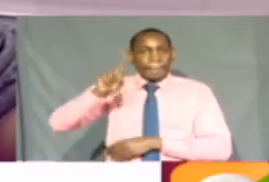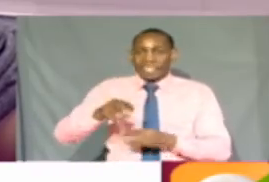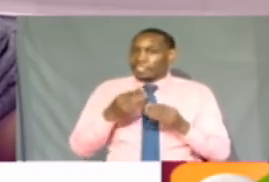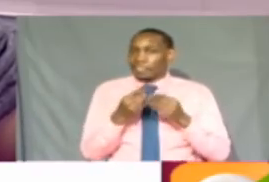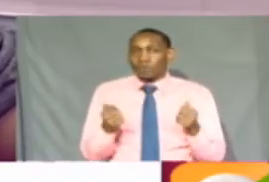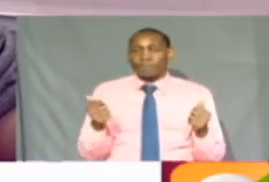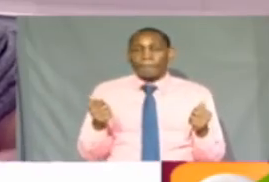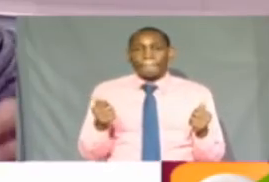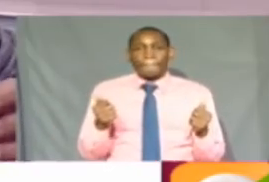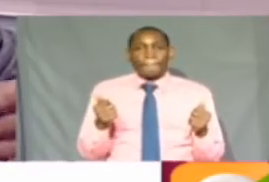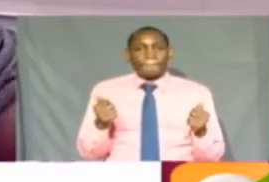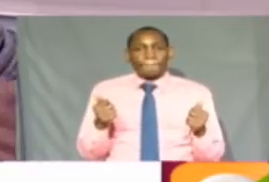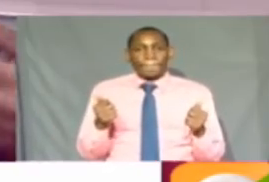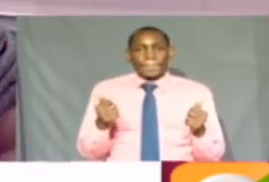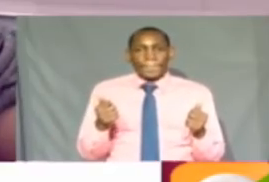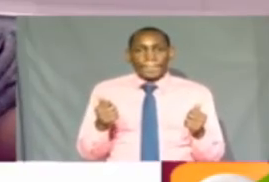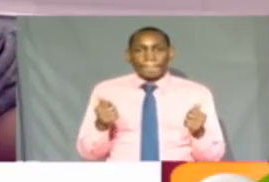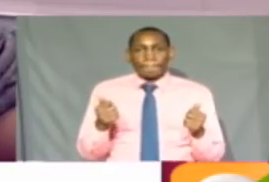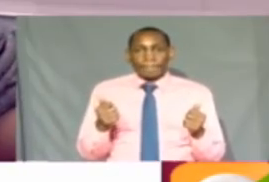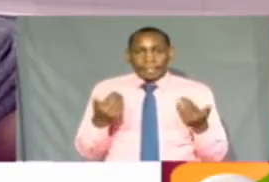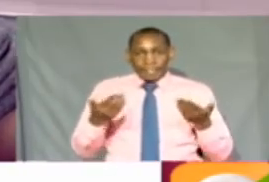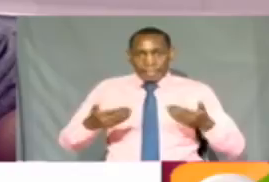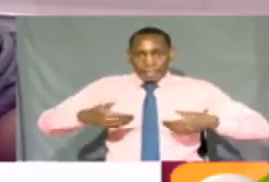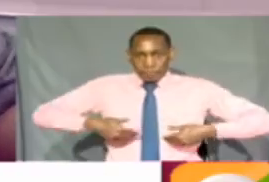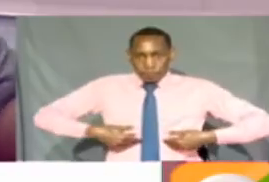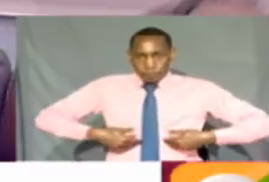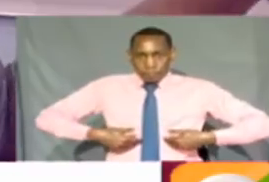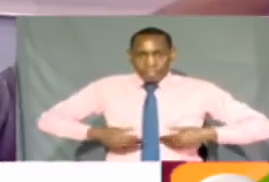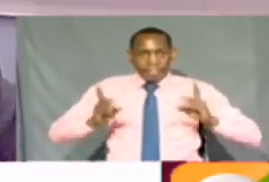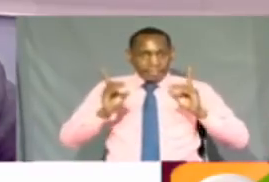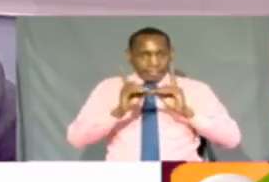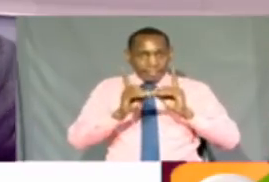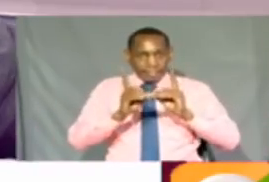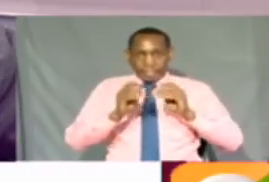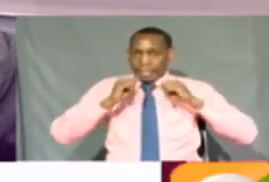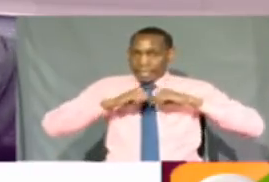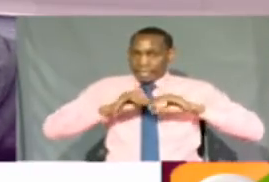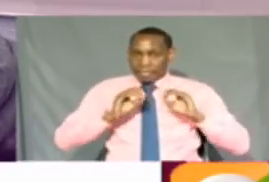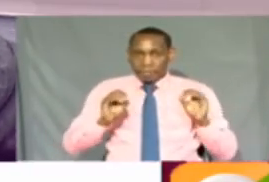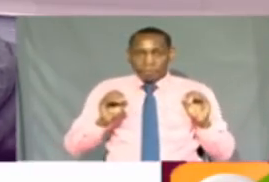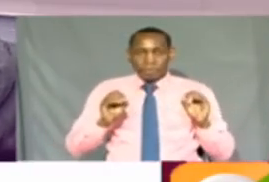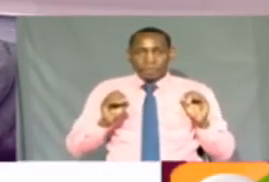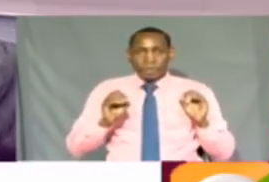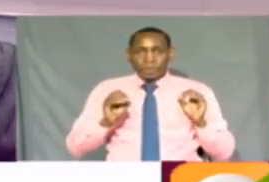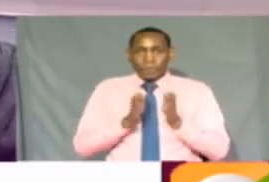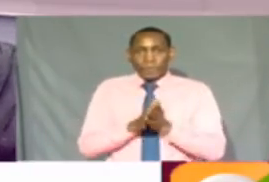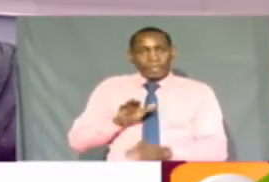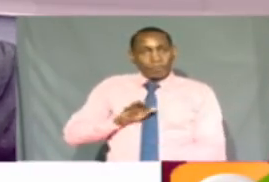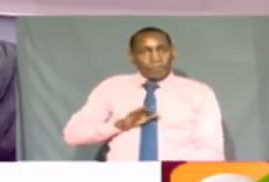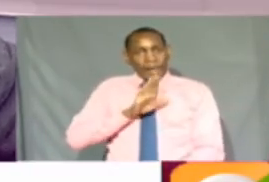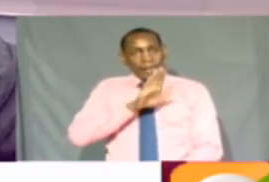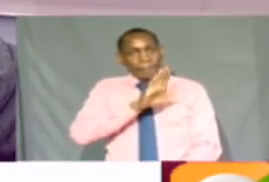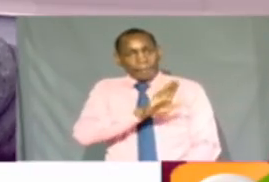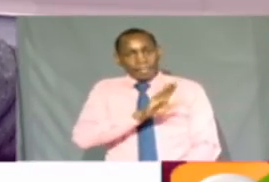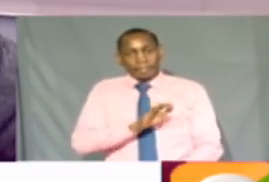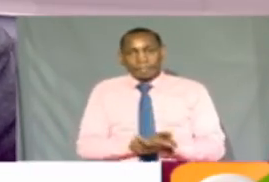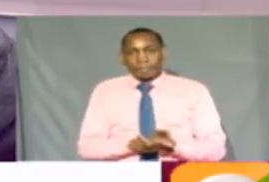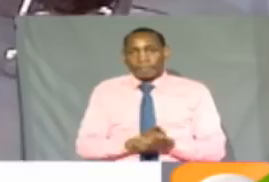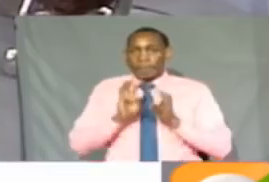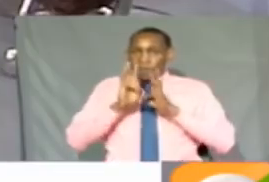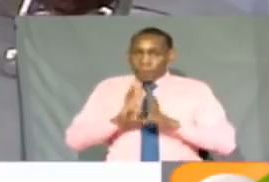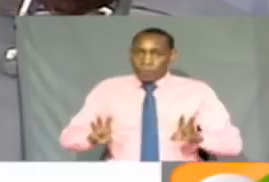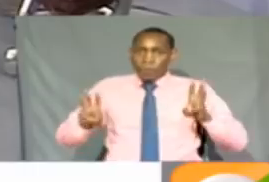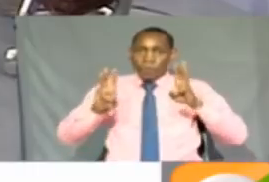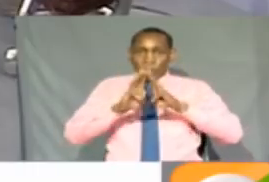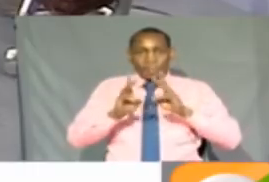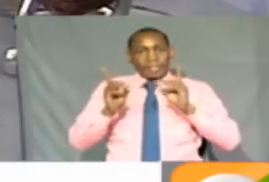addressed. Yeah. Because you're a young man right now, you're dating. I disagree. Beautiful lady over here. You deserve to date in